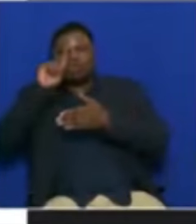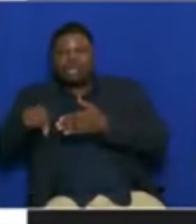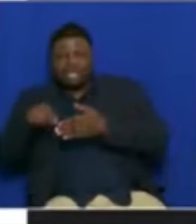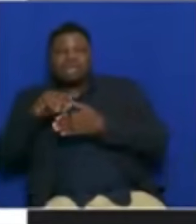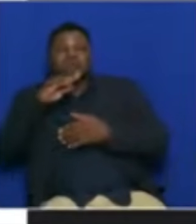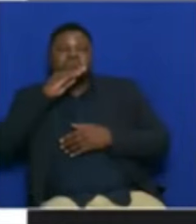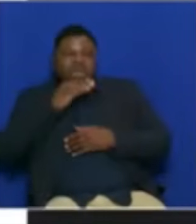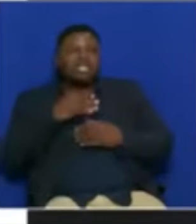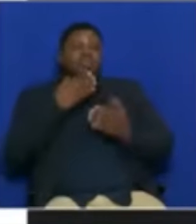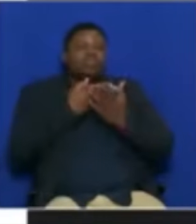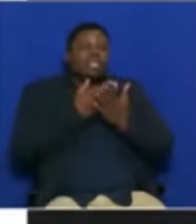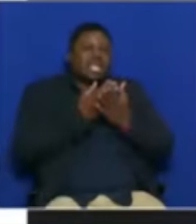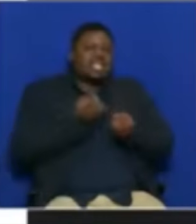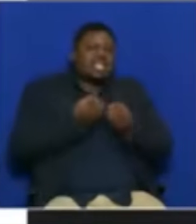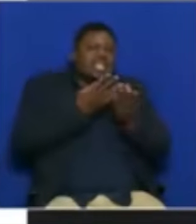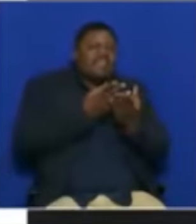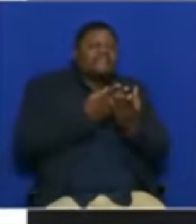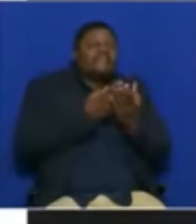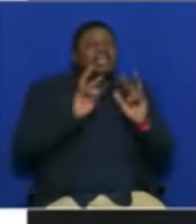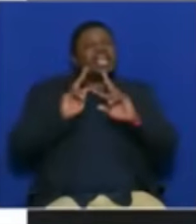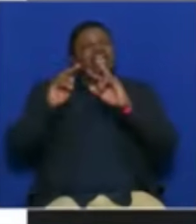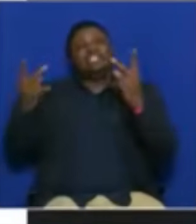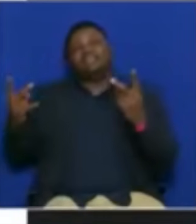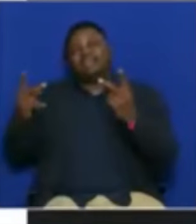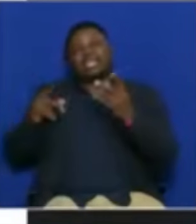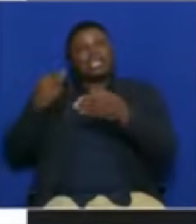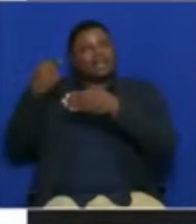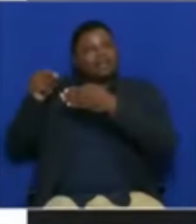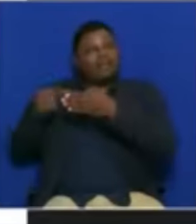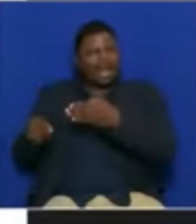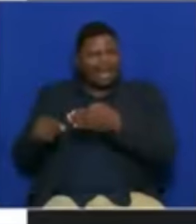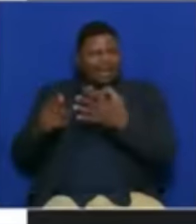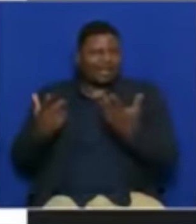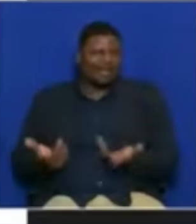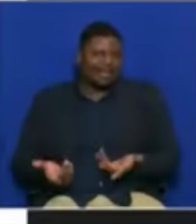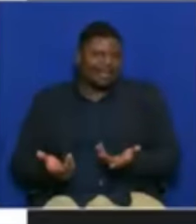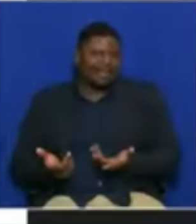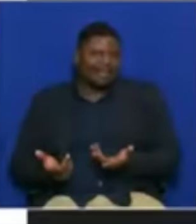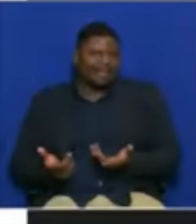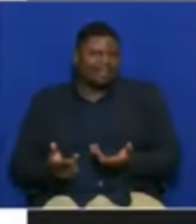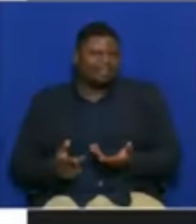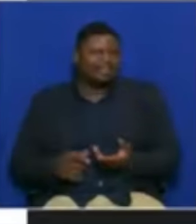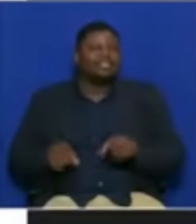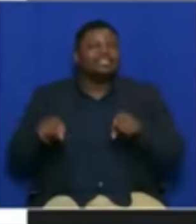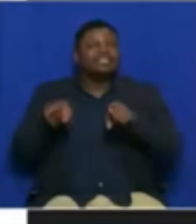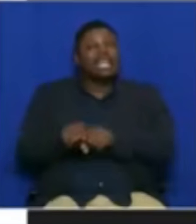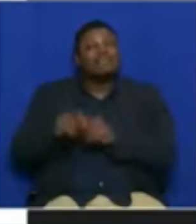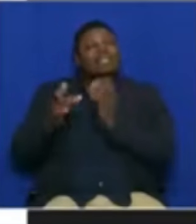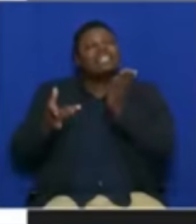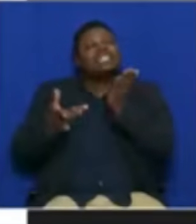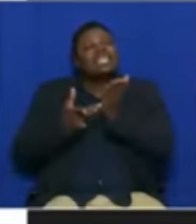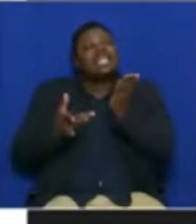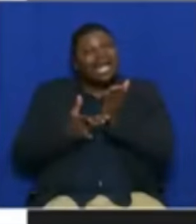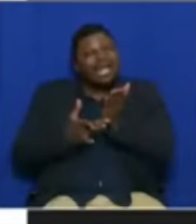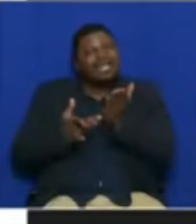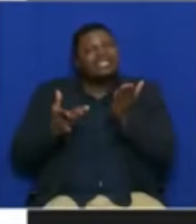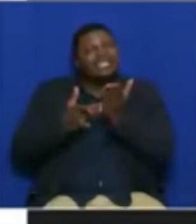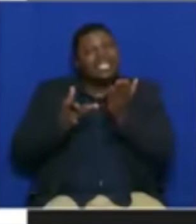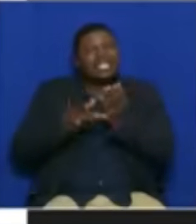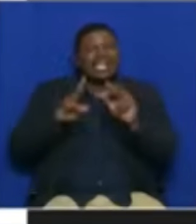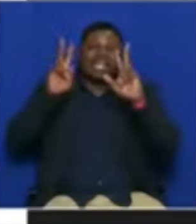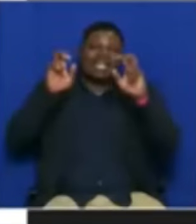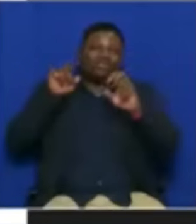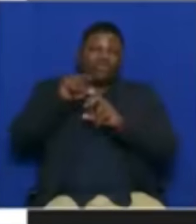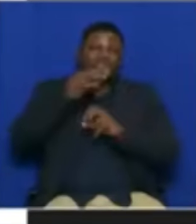presupposes, even including those technical issues, that you have the ability to assess the value of the response